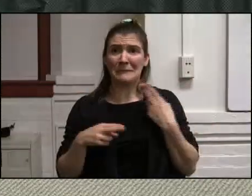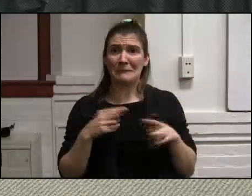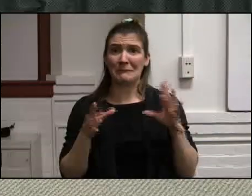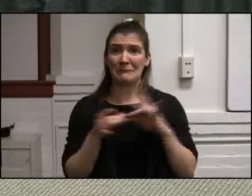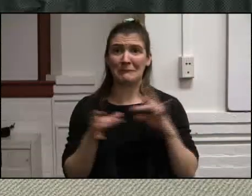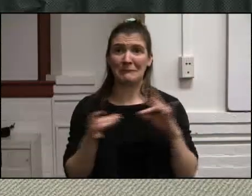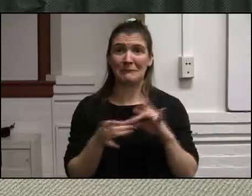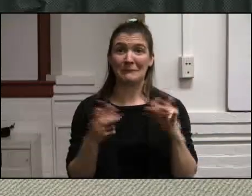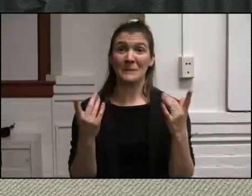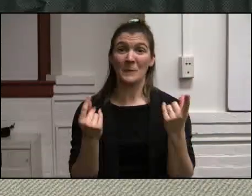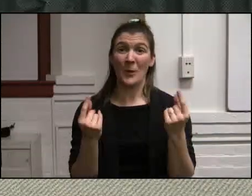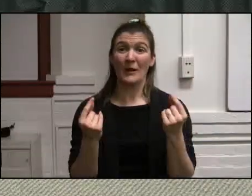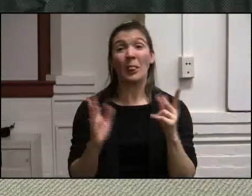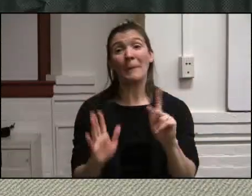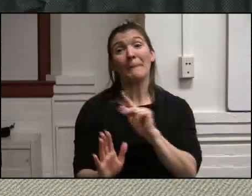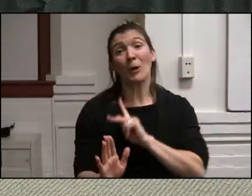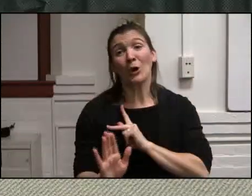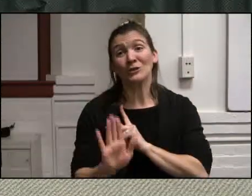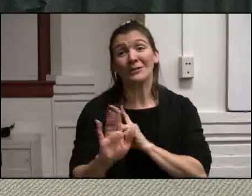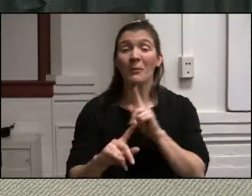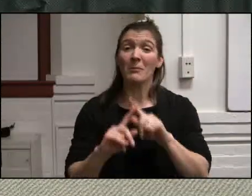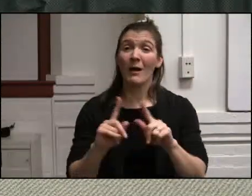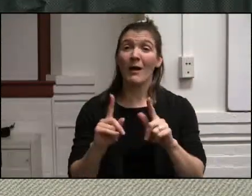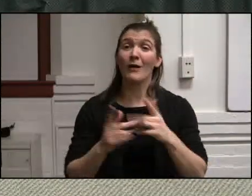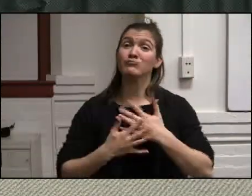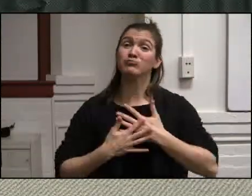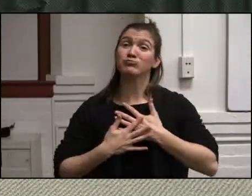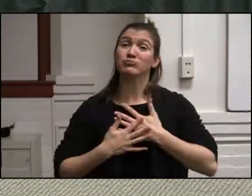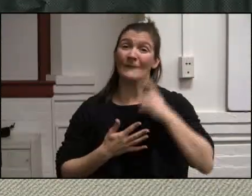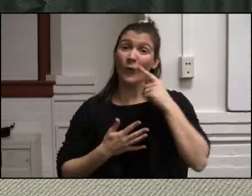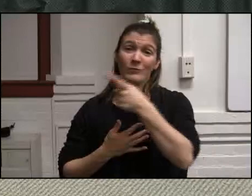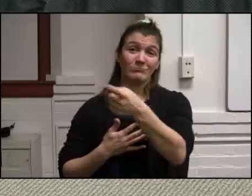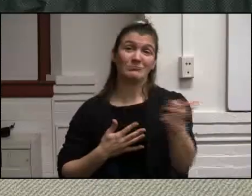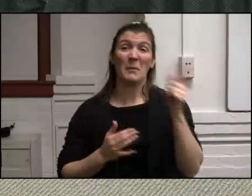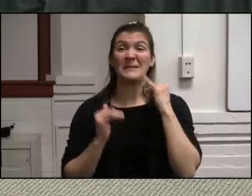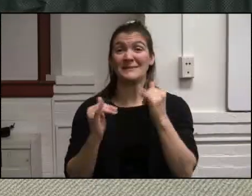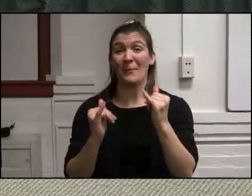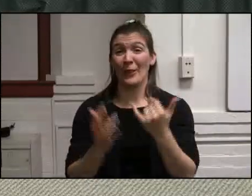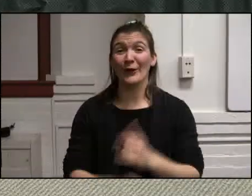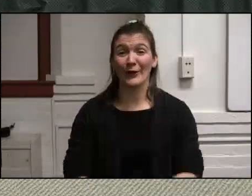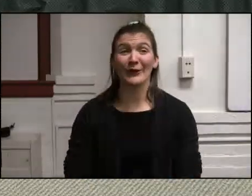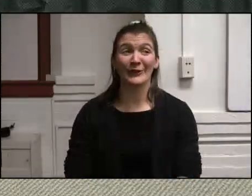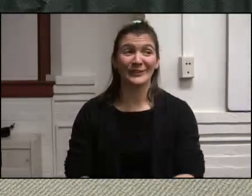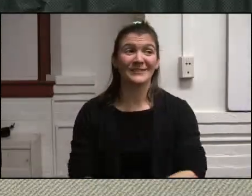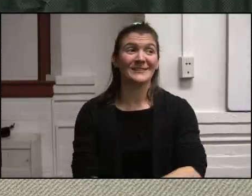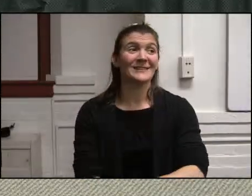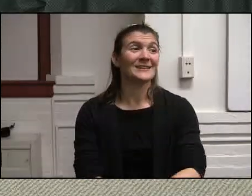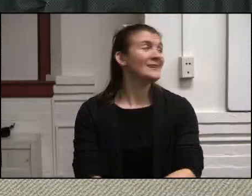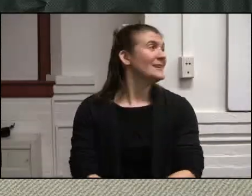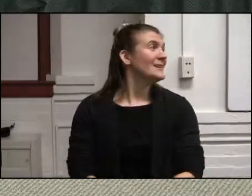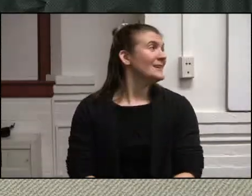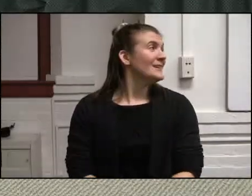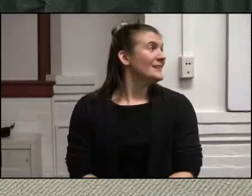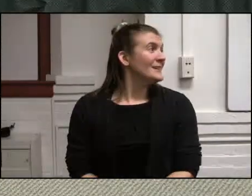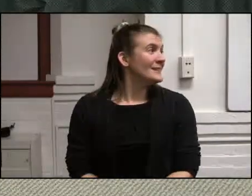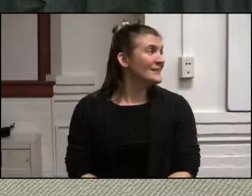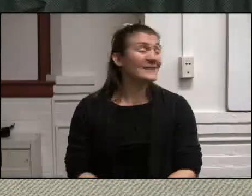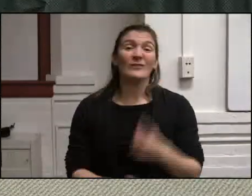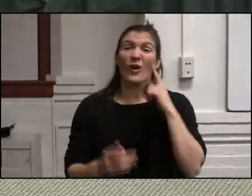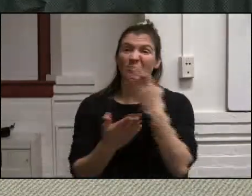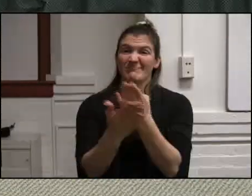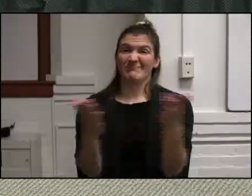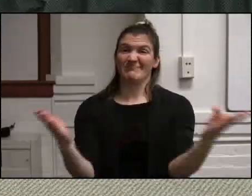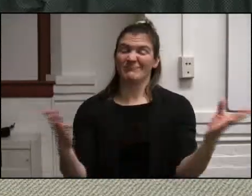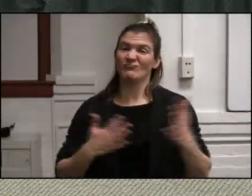are slightly personal, but I think they're a little personal to almost everybody around us and to our